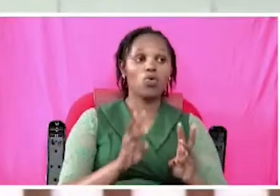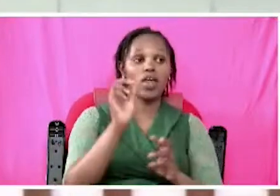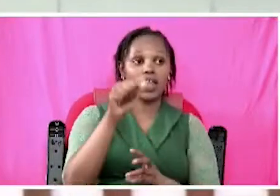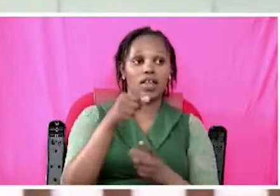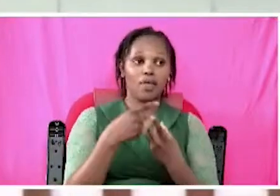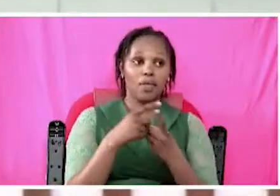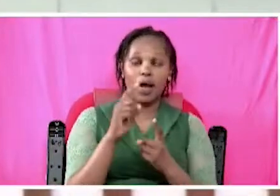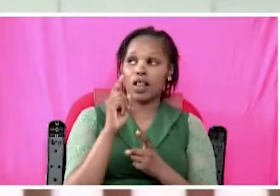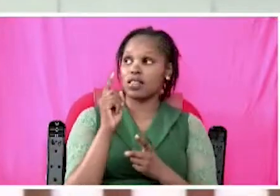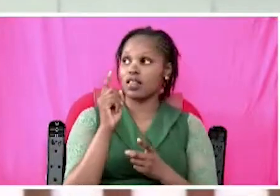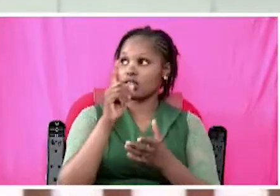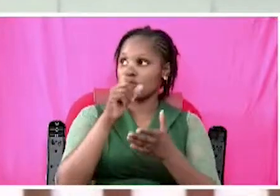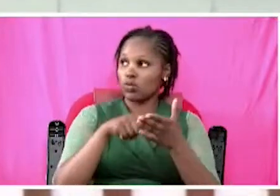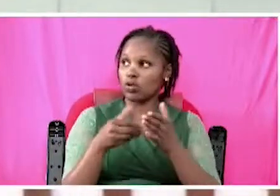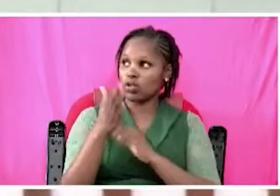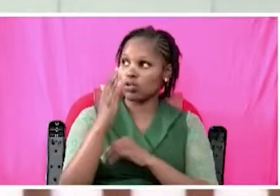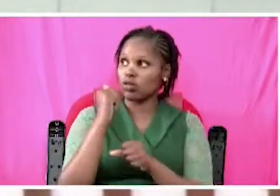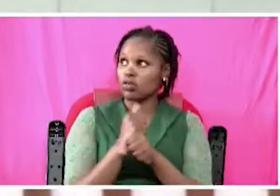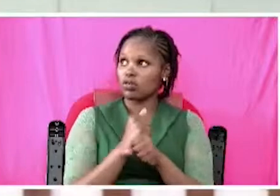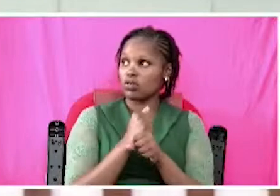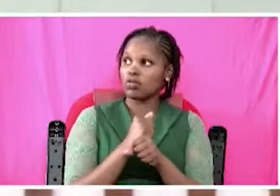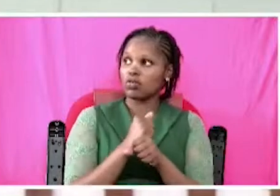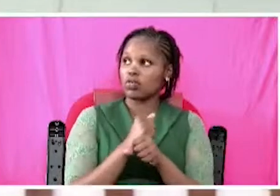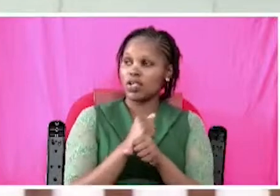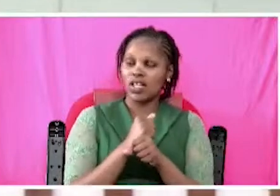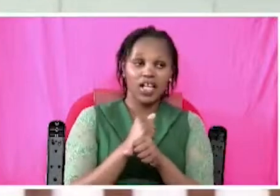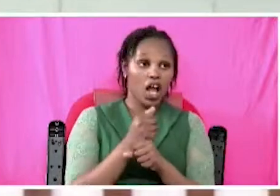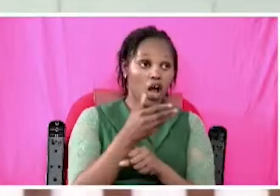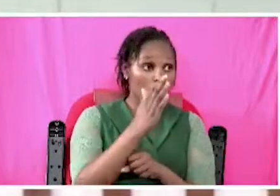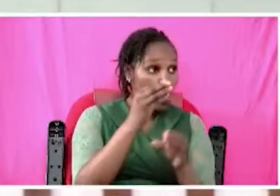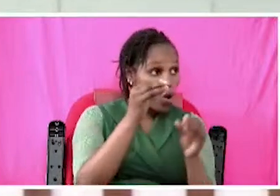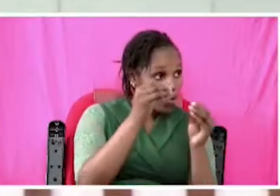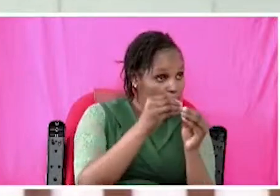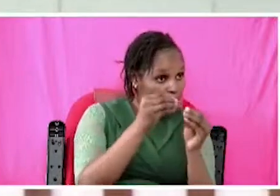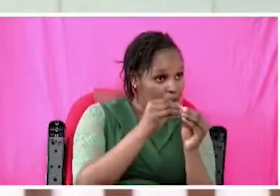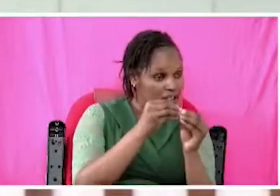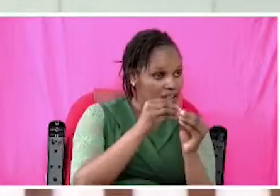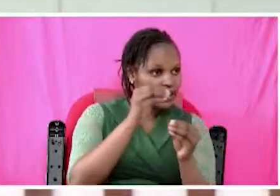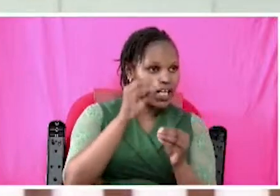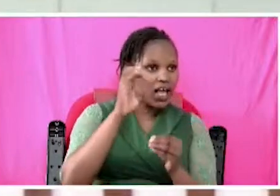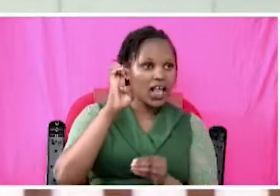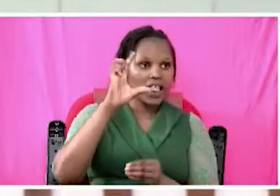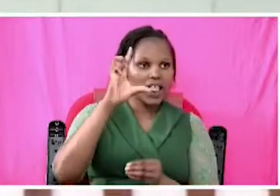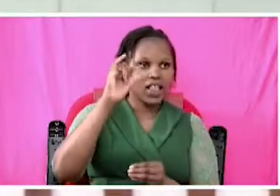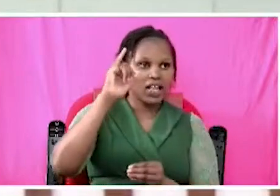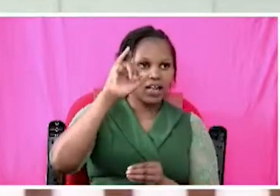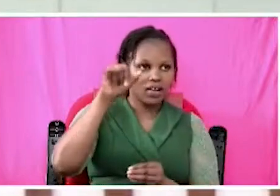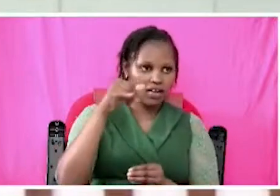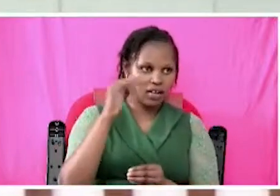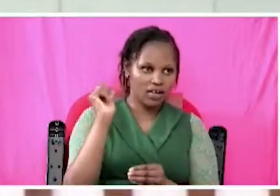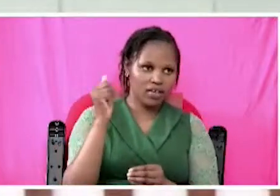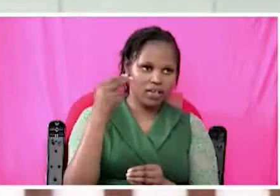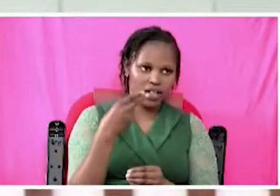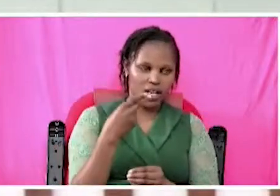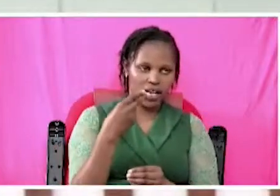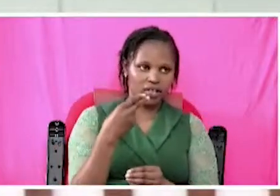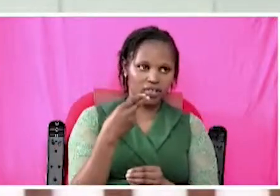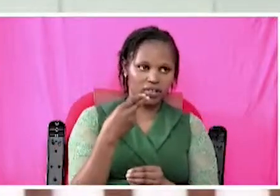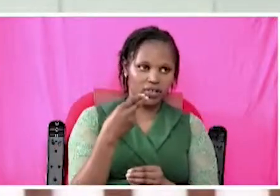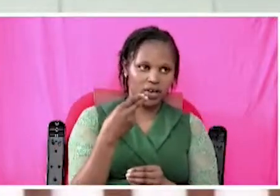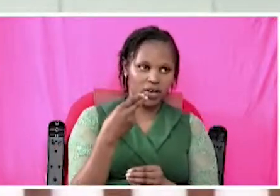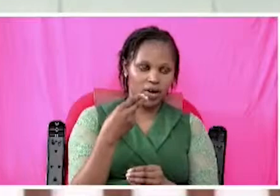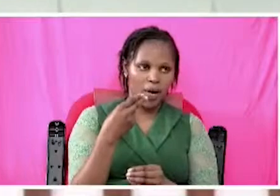this is what God does. God meets Elijah at the Elijah's